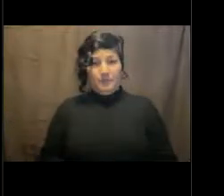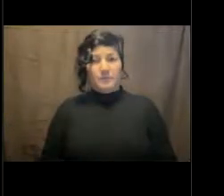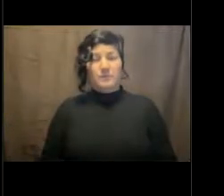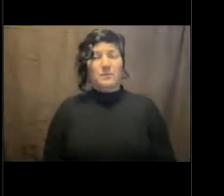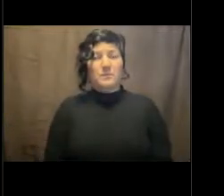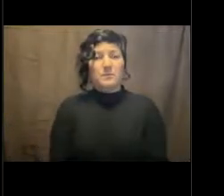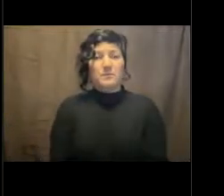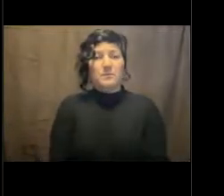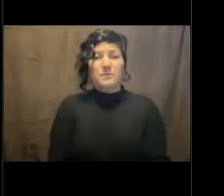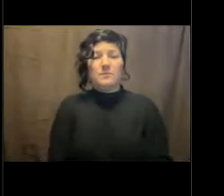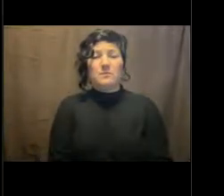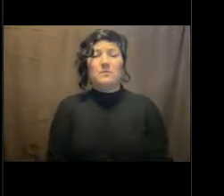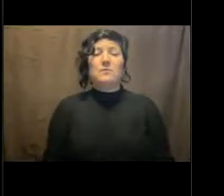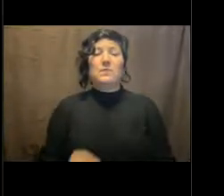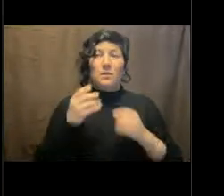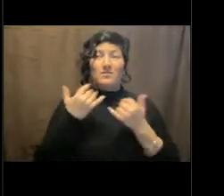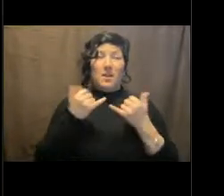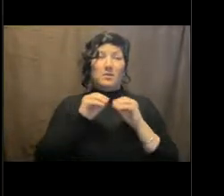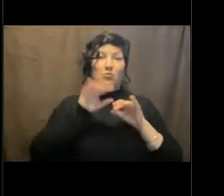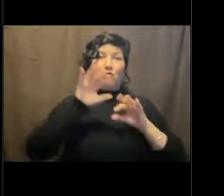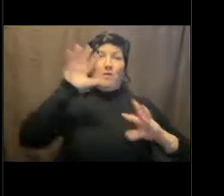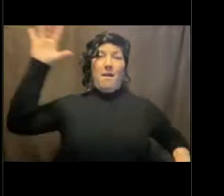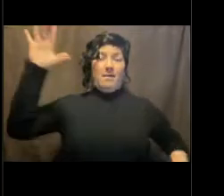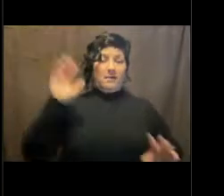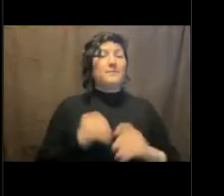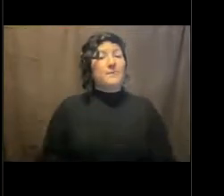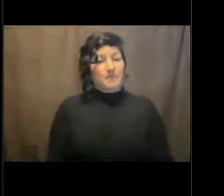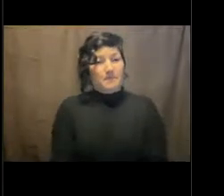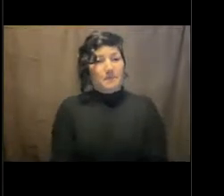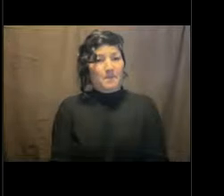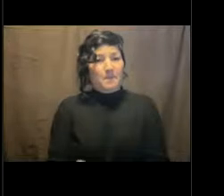a bit further to the north. Next slide, please.